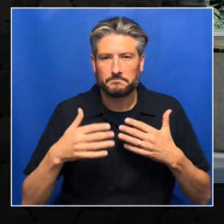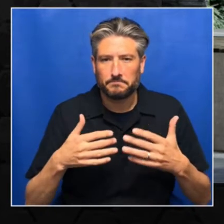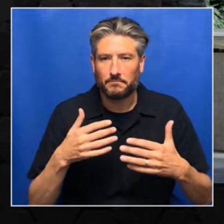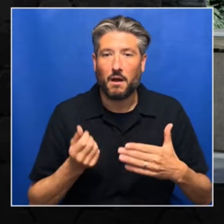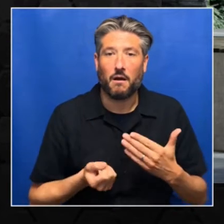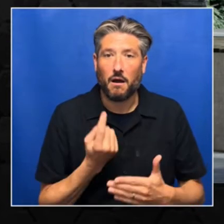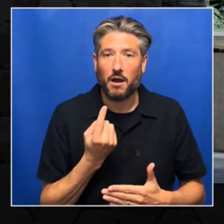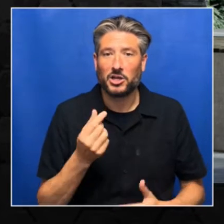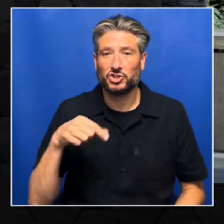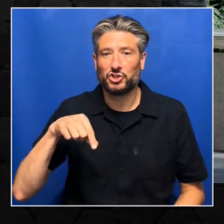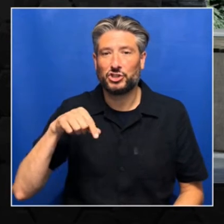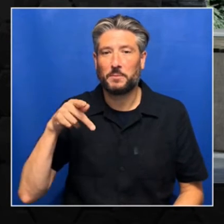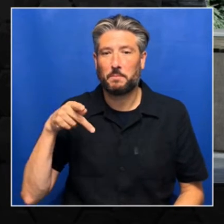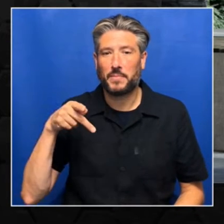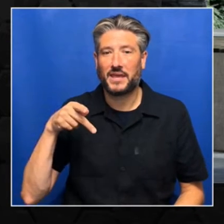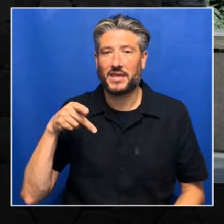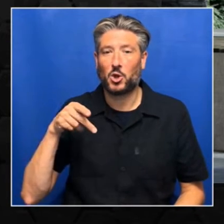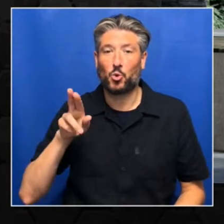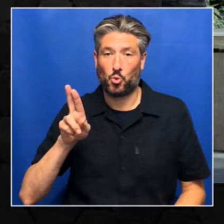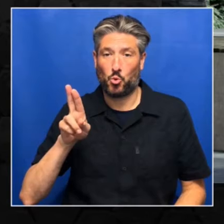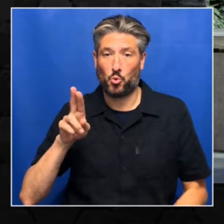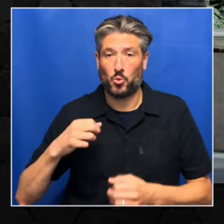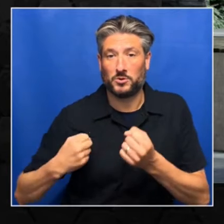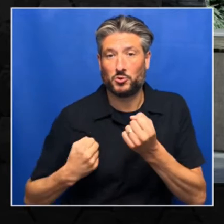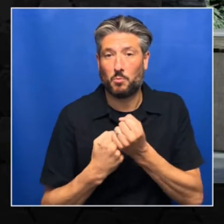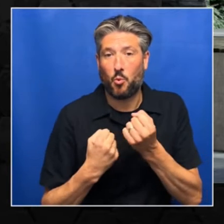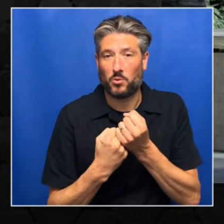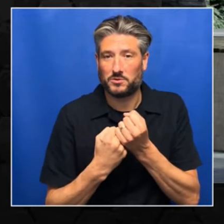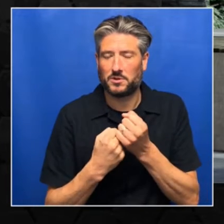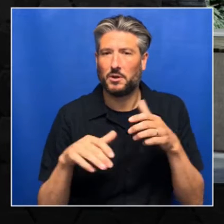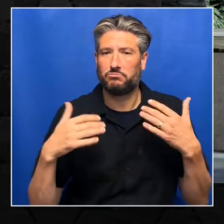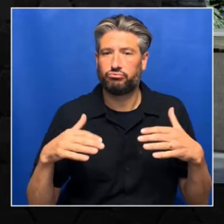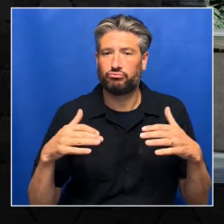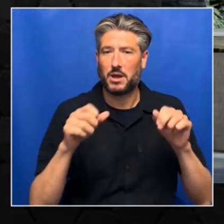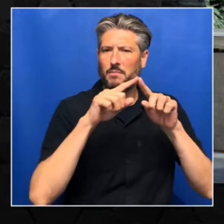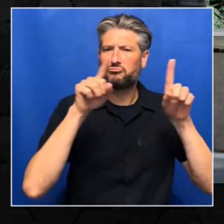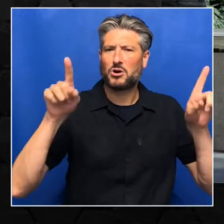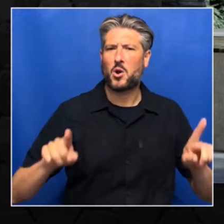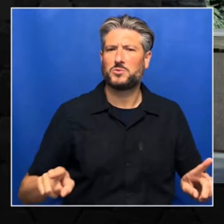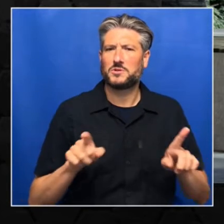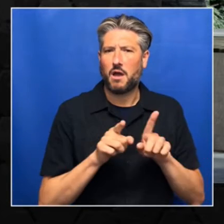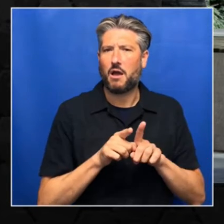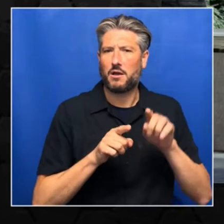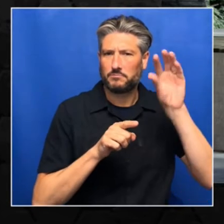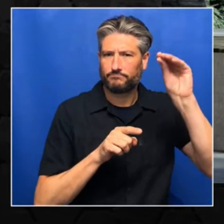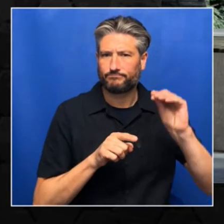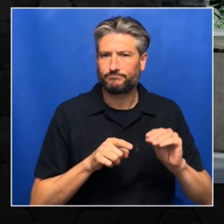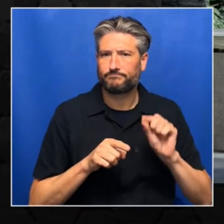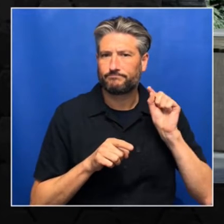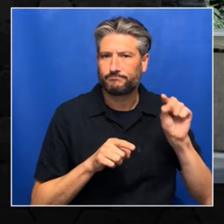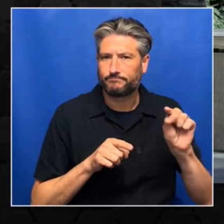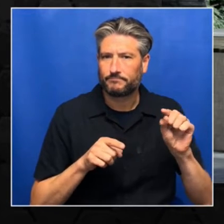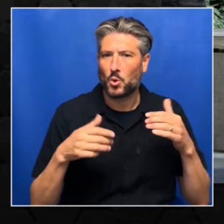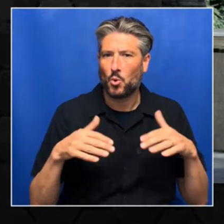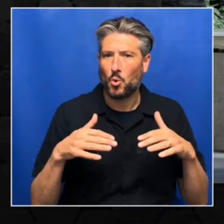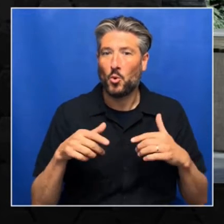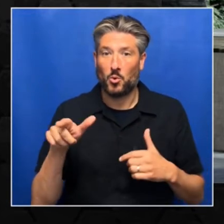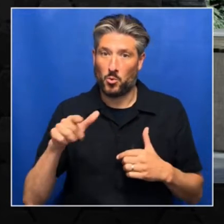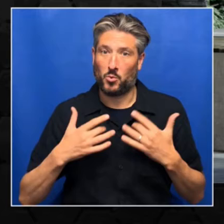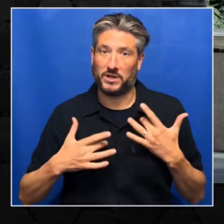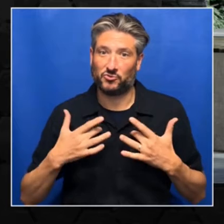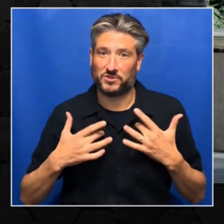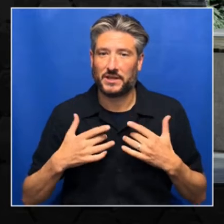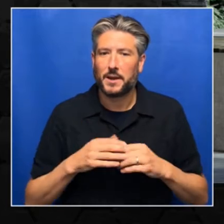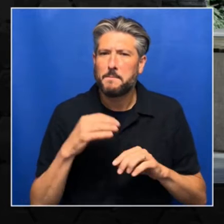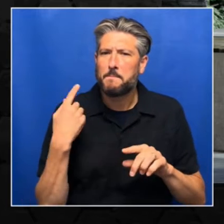free, which anyone can try, is also something really interesting to note. Talking about specific modules,